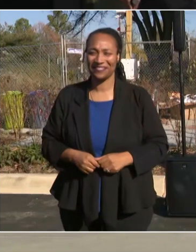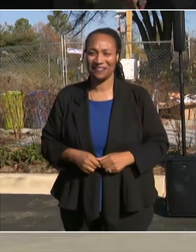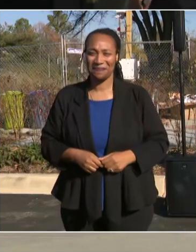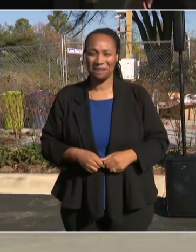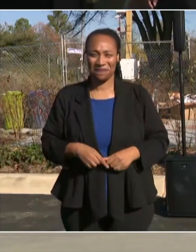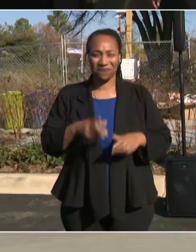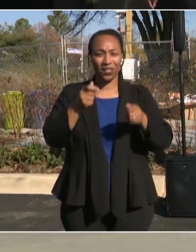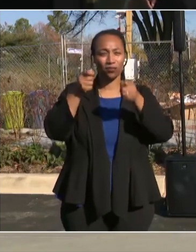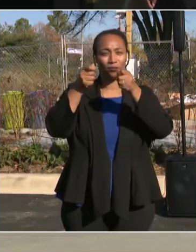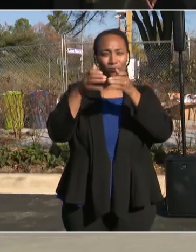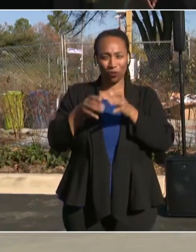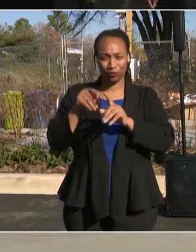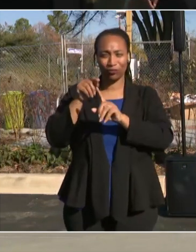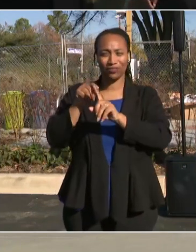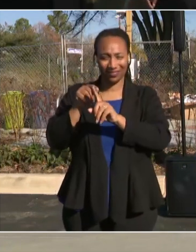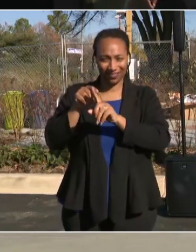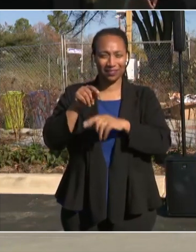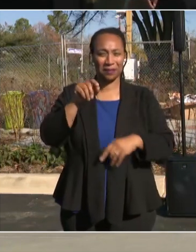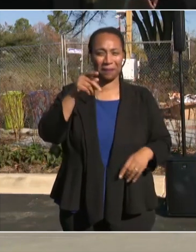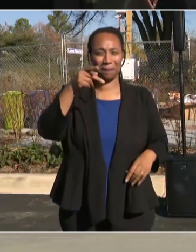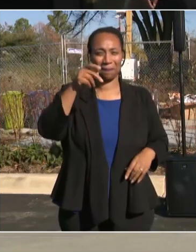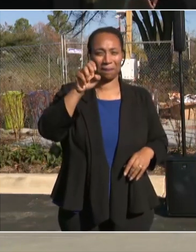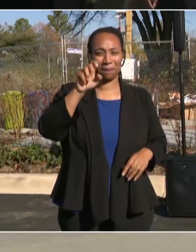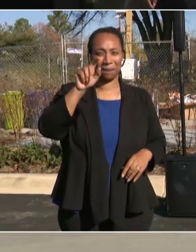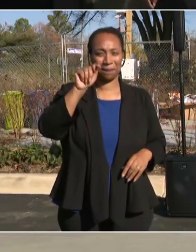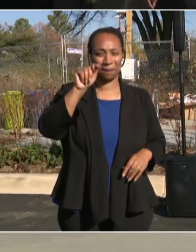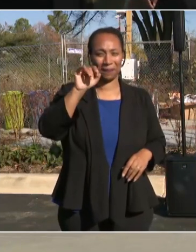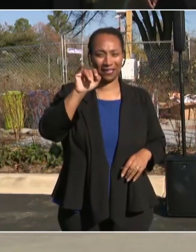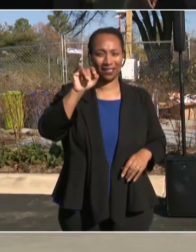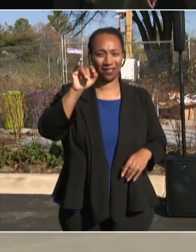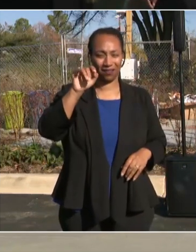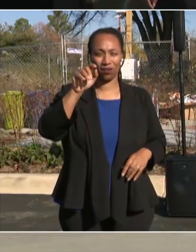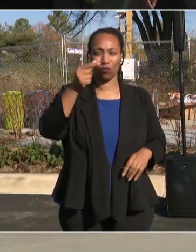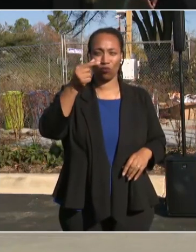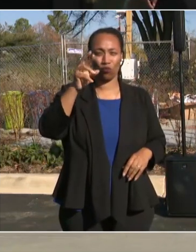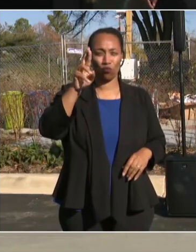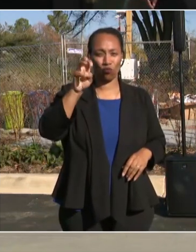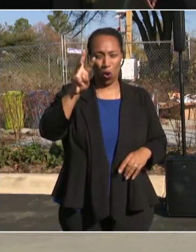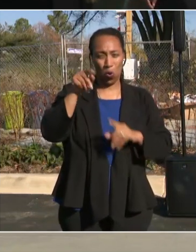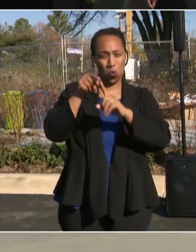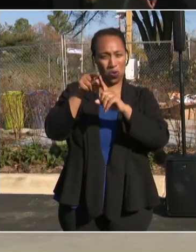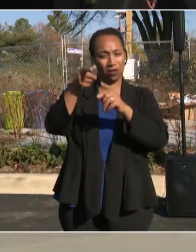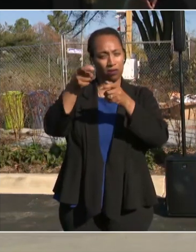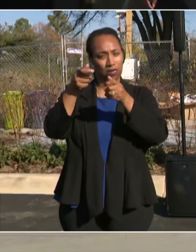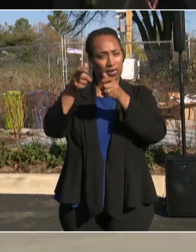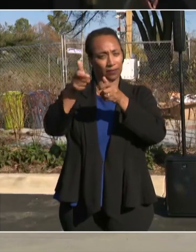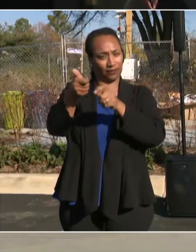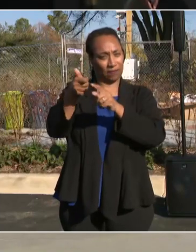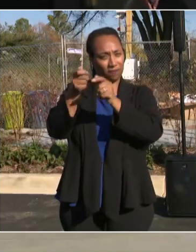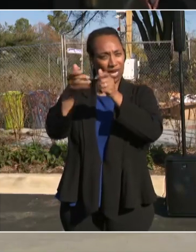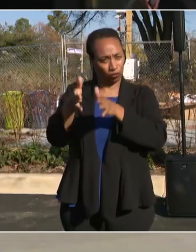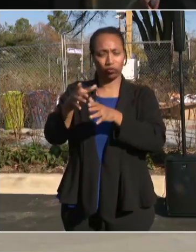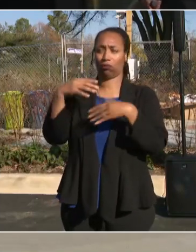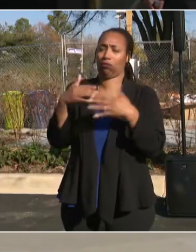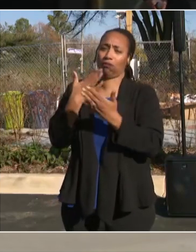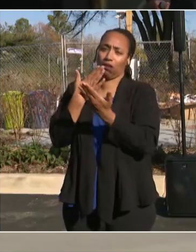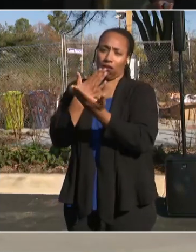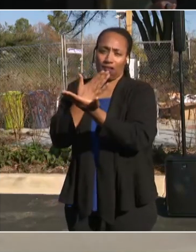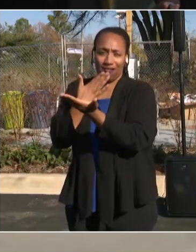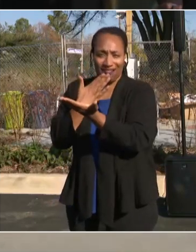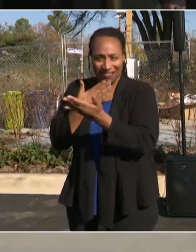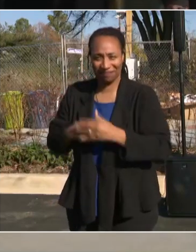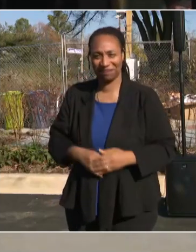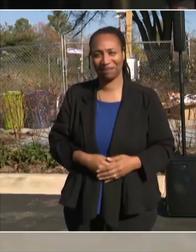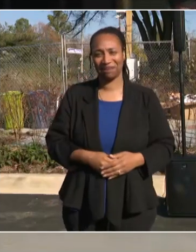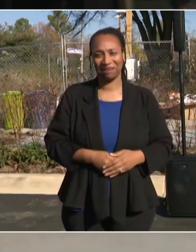POA, the Preservation of Affordable Housing. We thank them. To our Berry Farm resident and